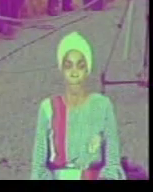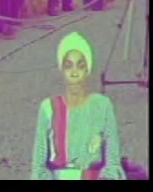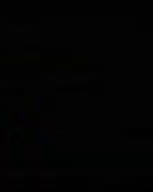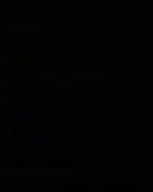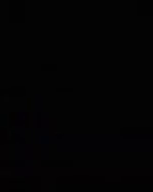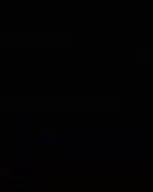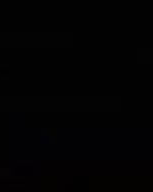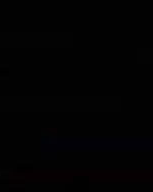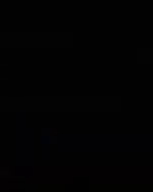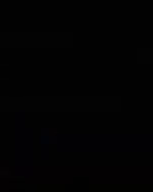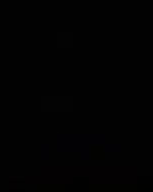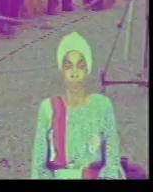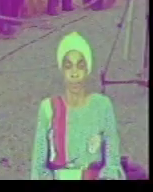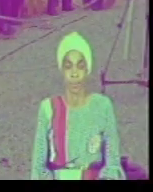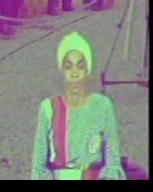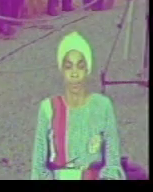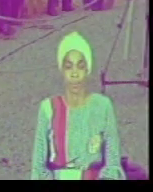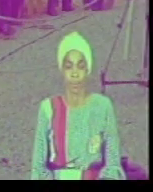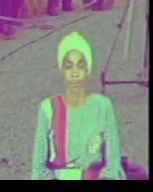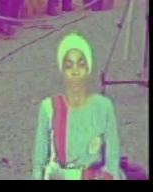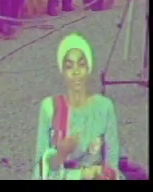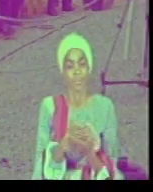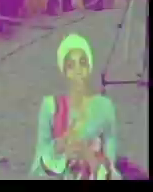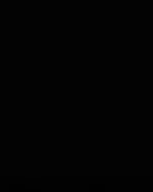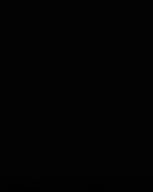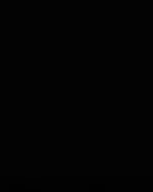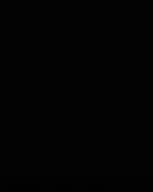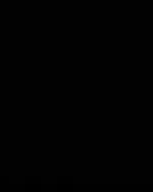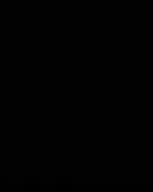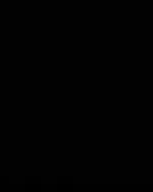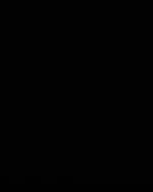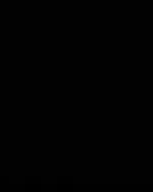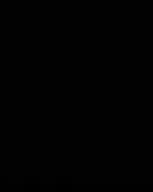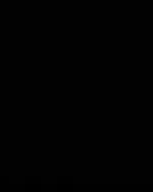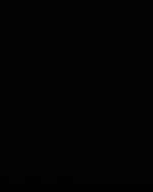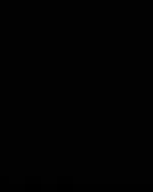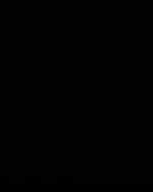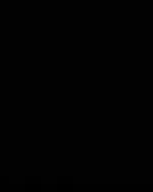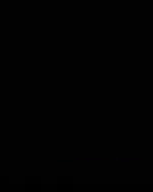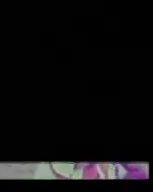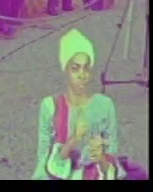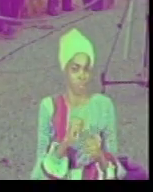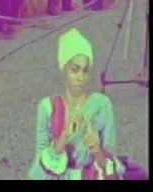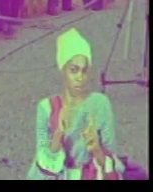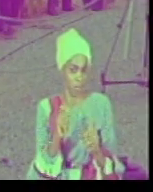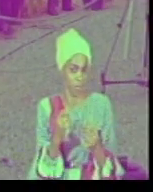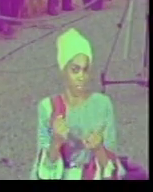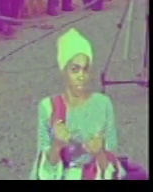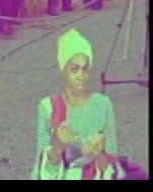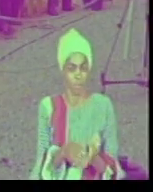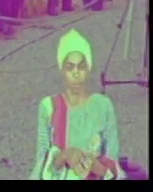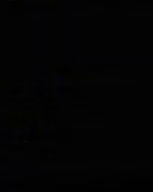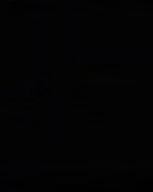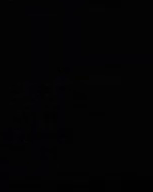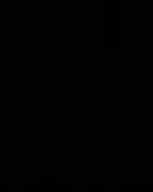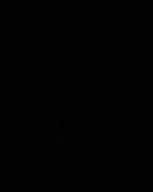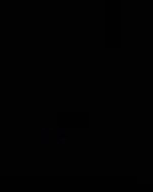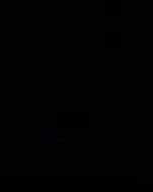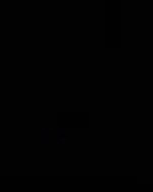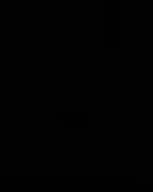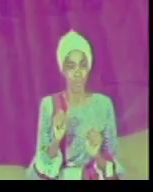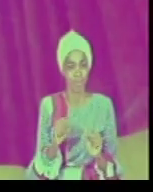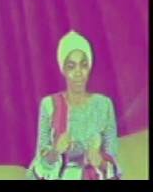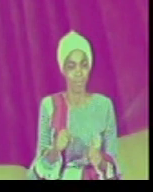Good evening, everybody. Can you hear me?